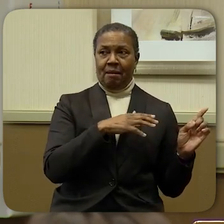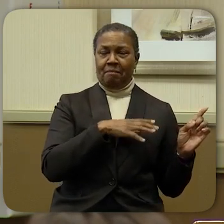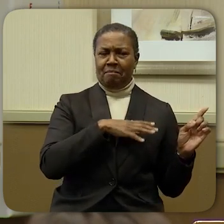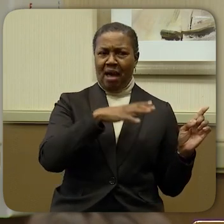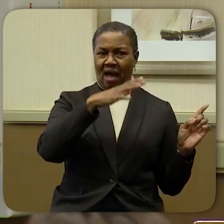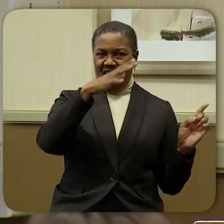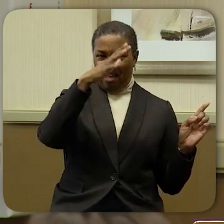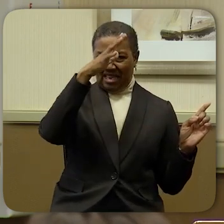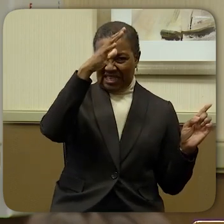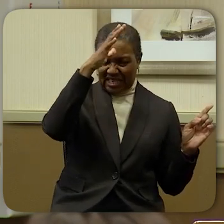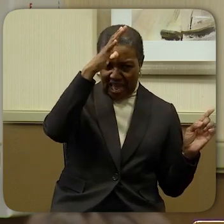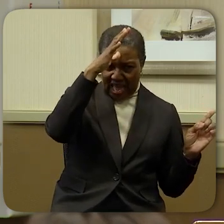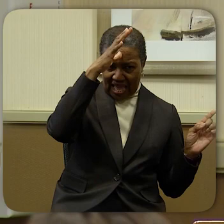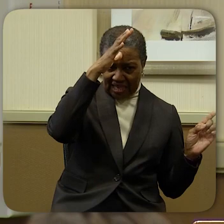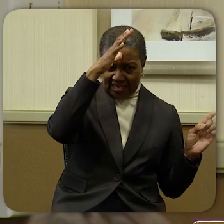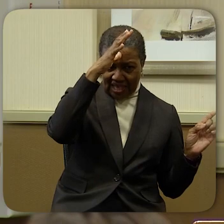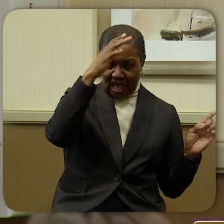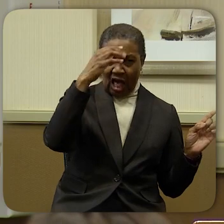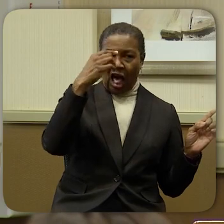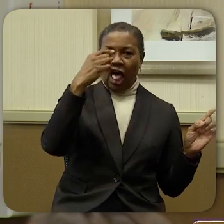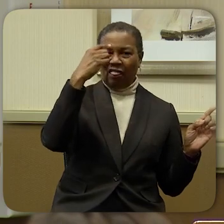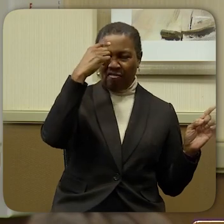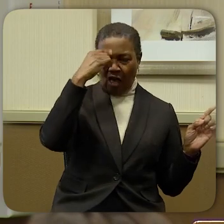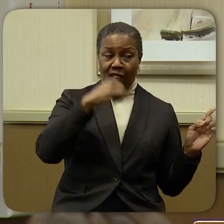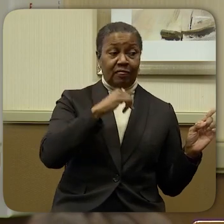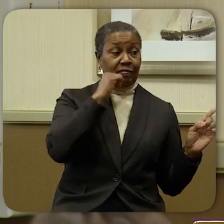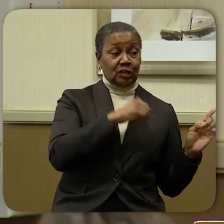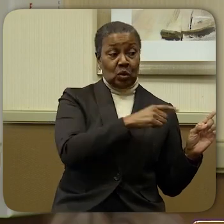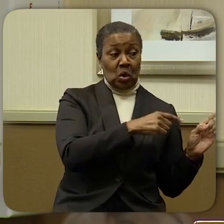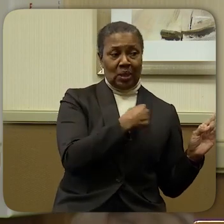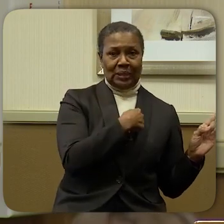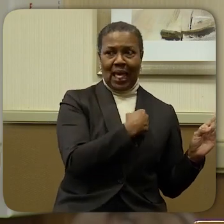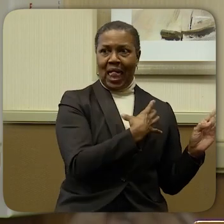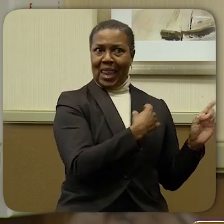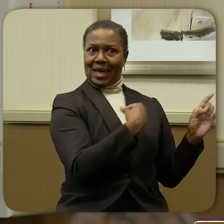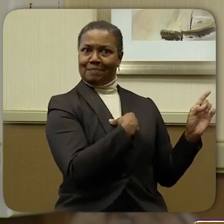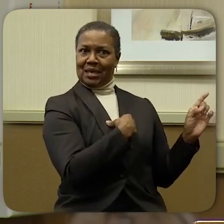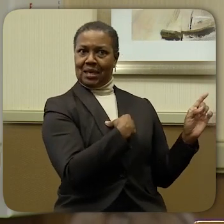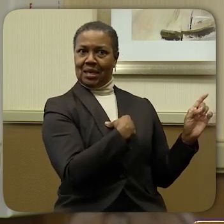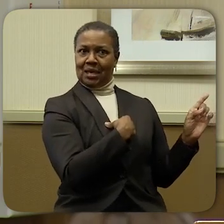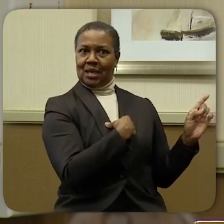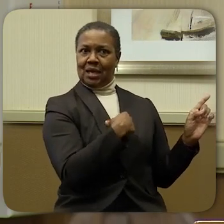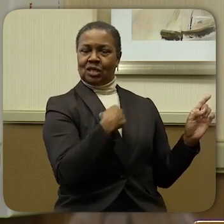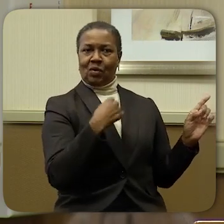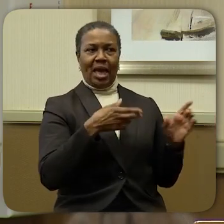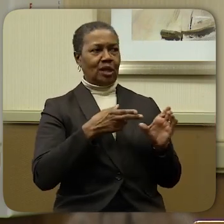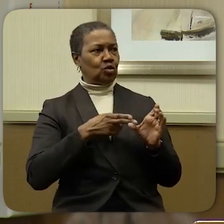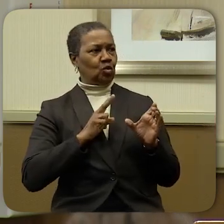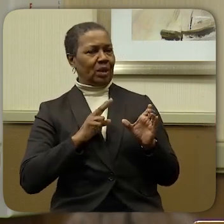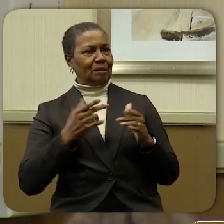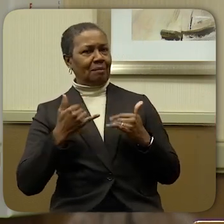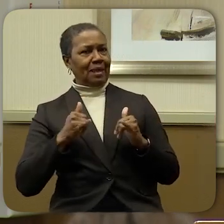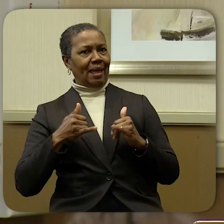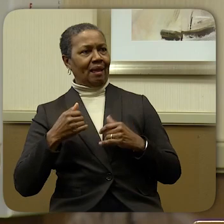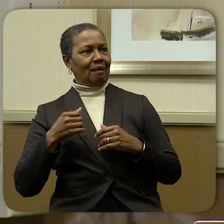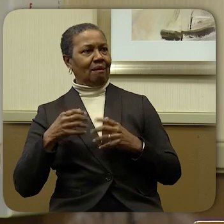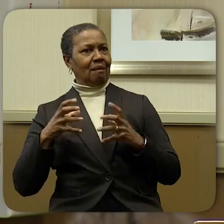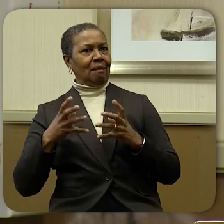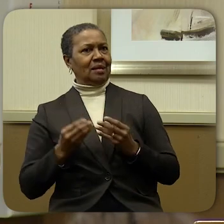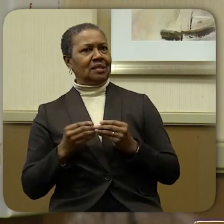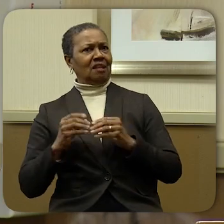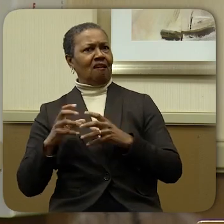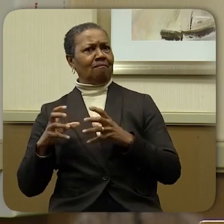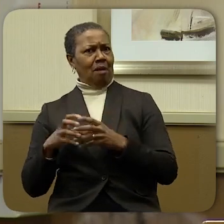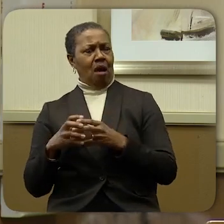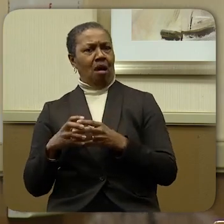had a crush on me. And so I had to quit softball. Wow. And me not really understanding, it